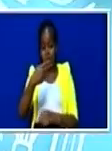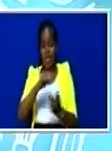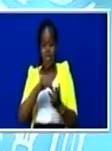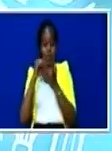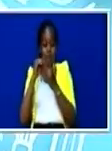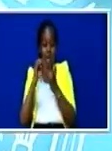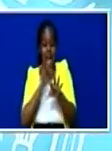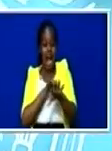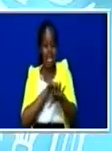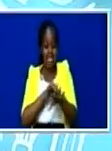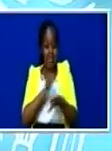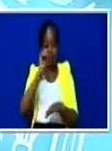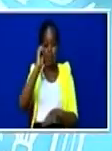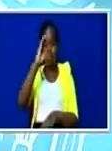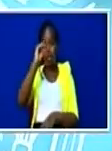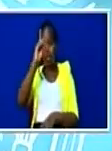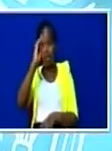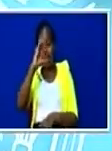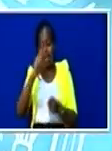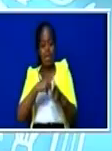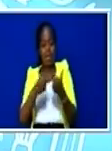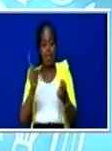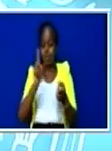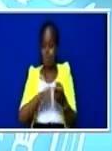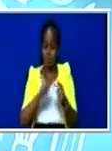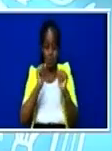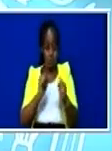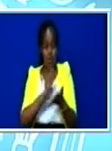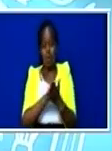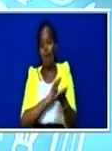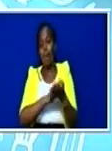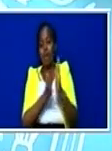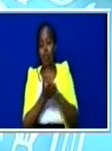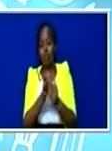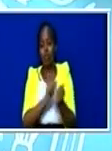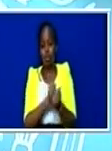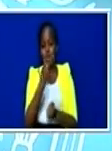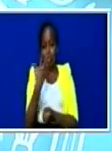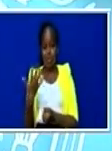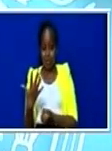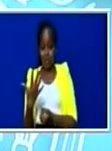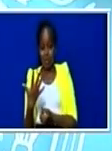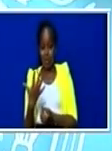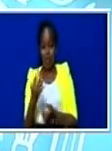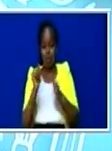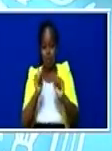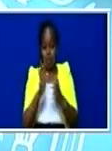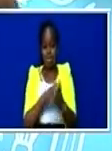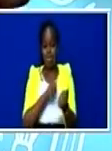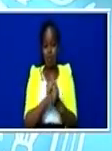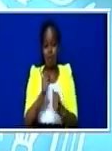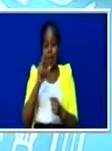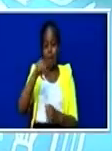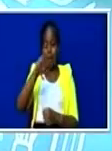the acidic pH, then they again get denatured. So two things denature these enzymes.